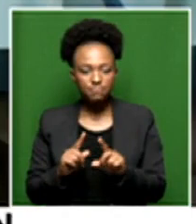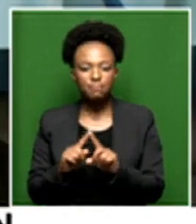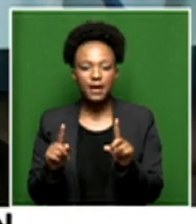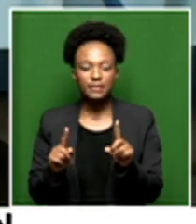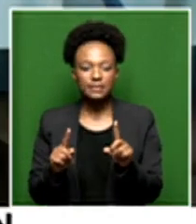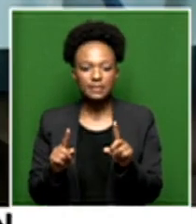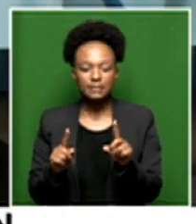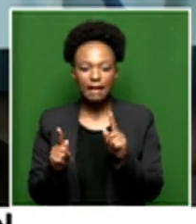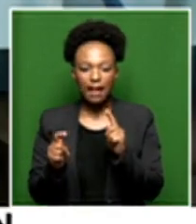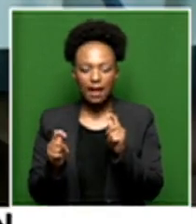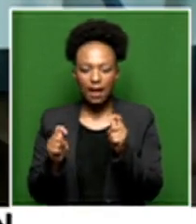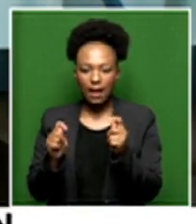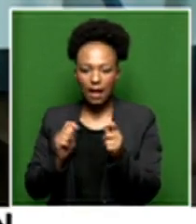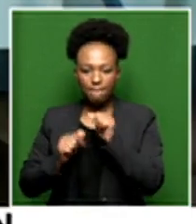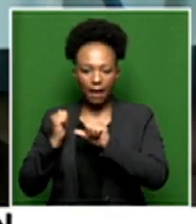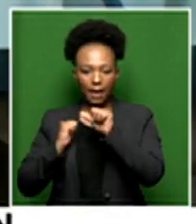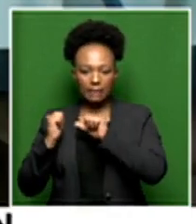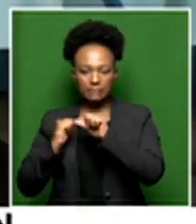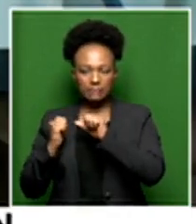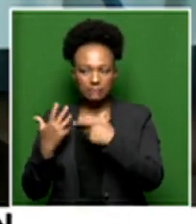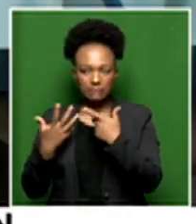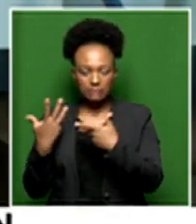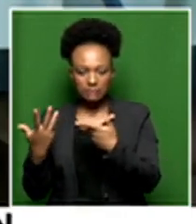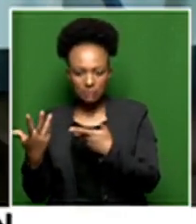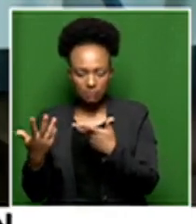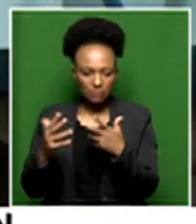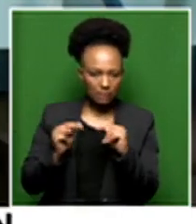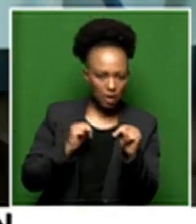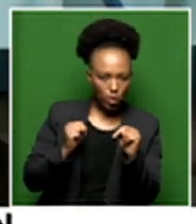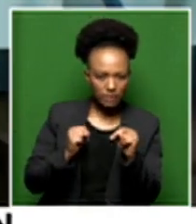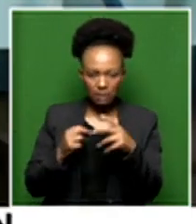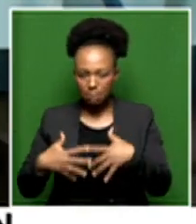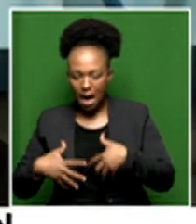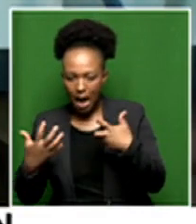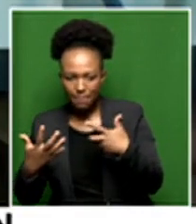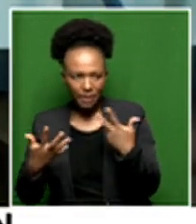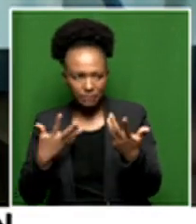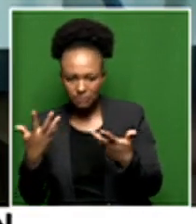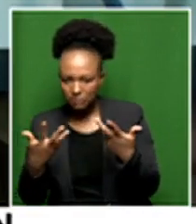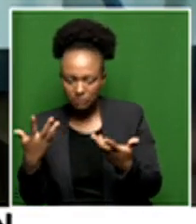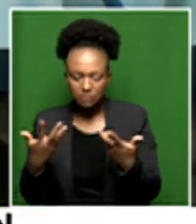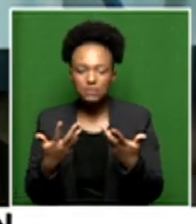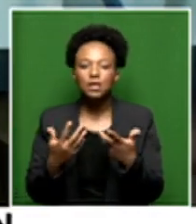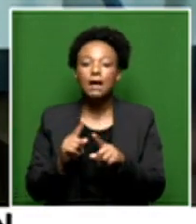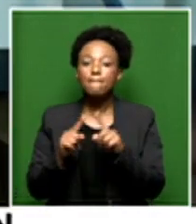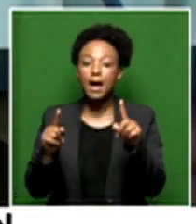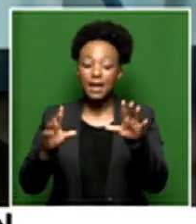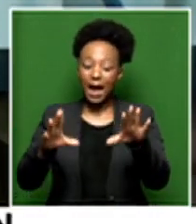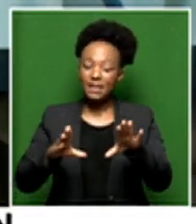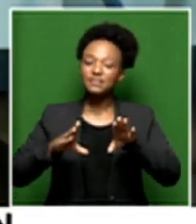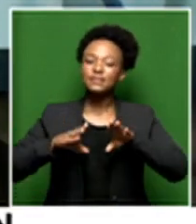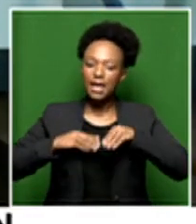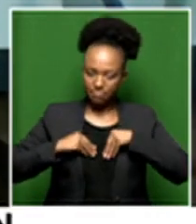it's a revolving door where you go back to other spaces of bargaining again, anger again. But acceptance is a space that's